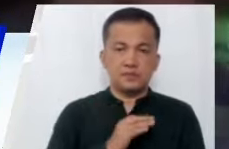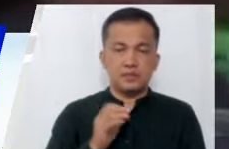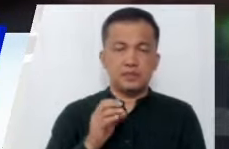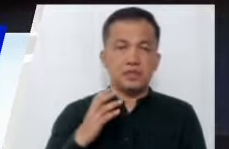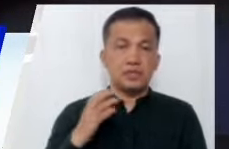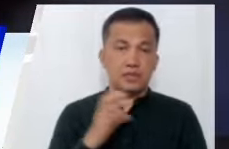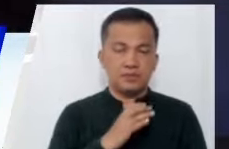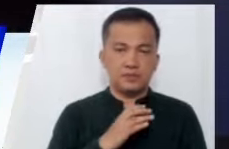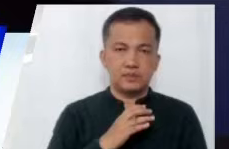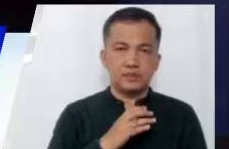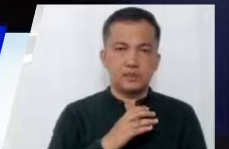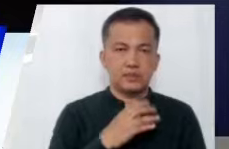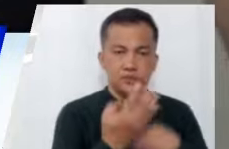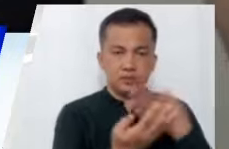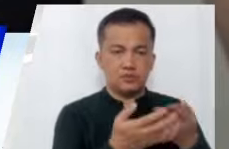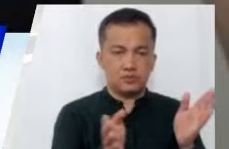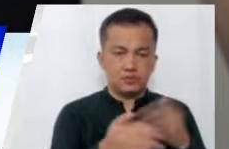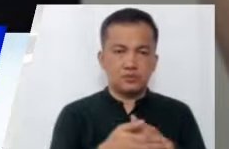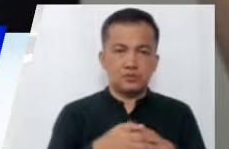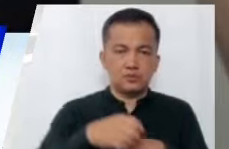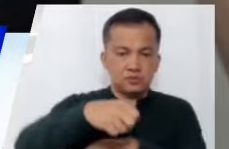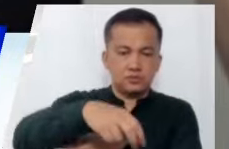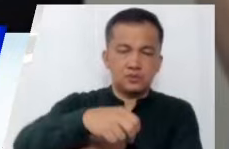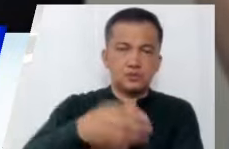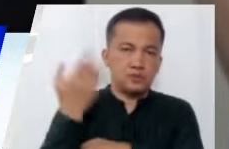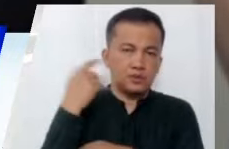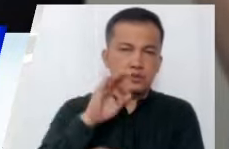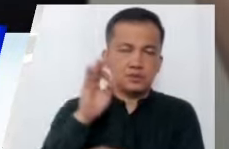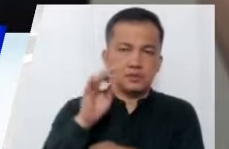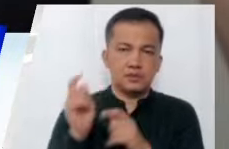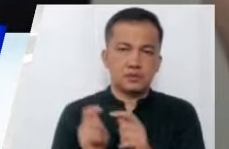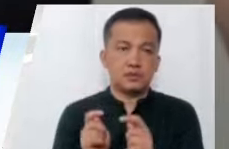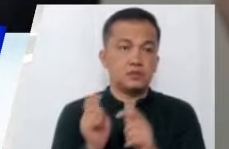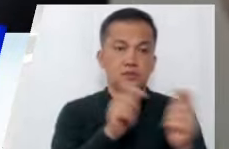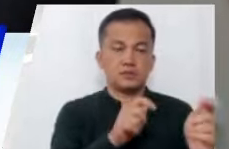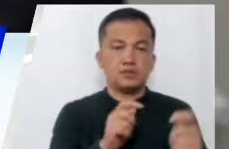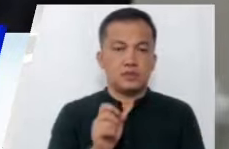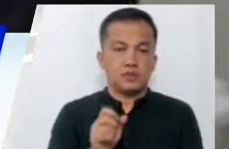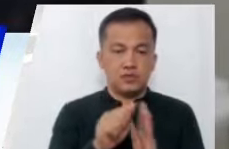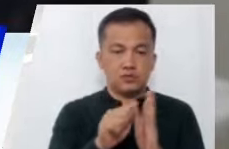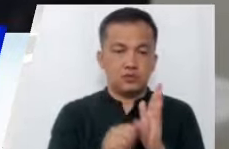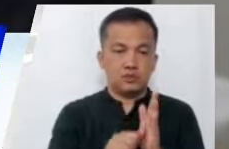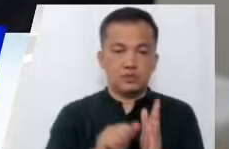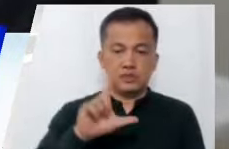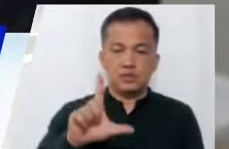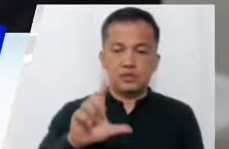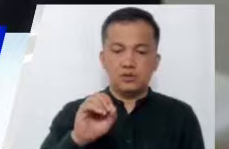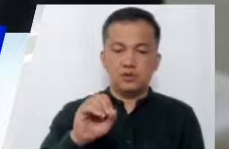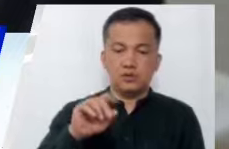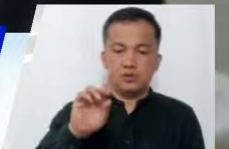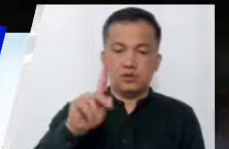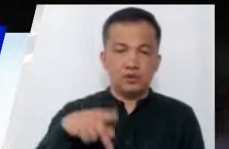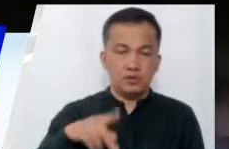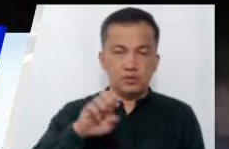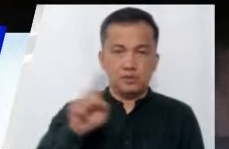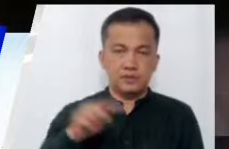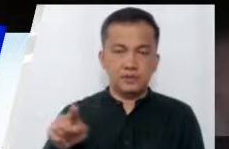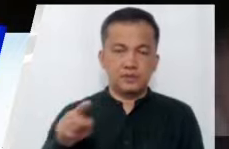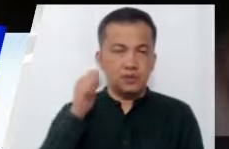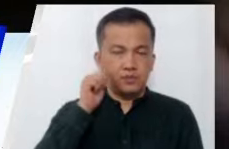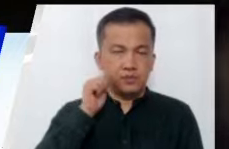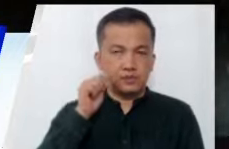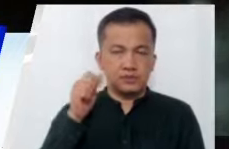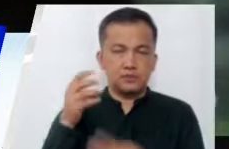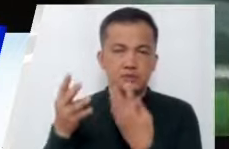this oras ng gabi noong Biyernes. Ililipat na raw kasi si Attorney Zuleika Lopez sa Women's Correctional Facility sa Mandaluyong.